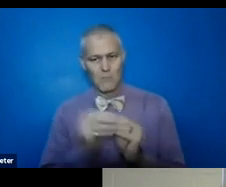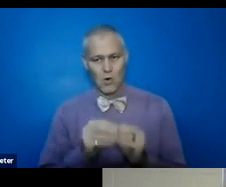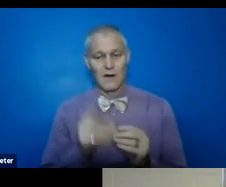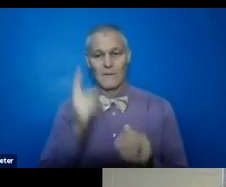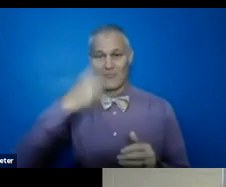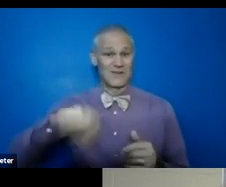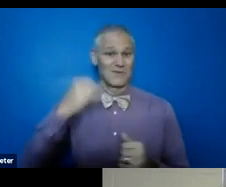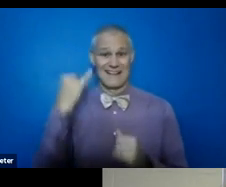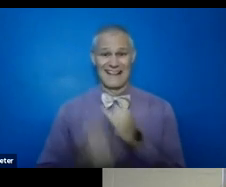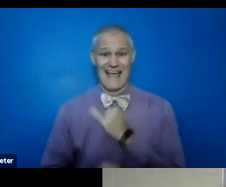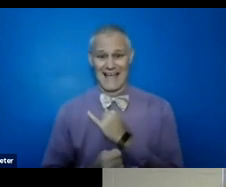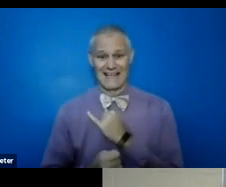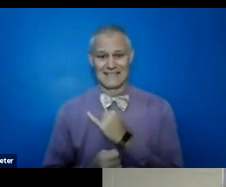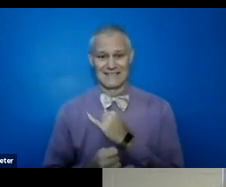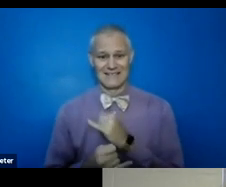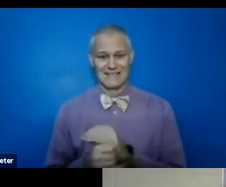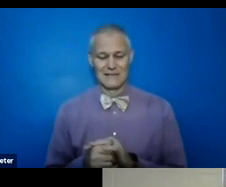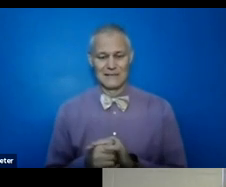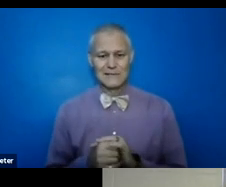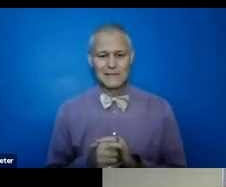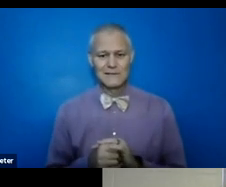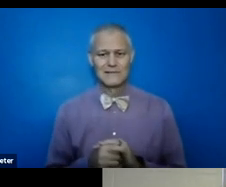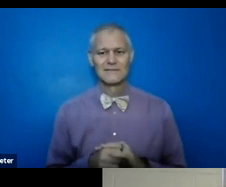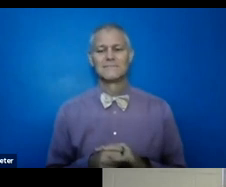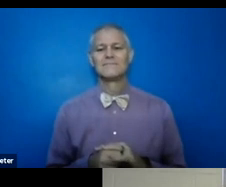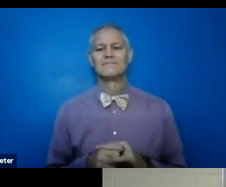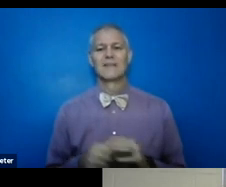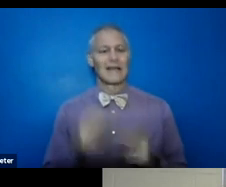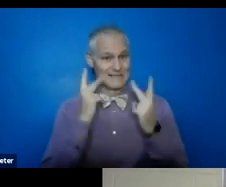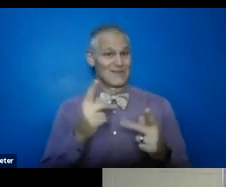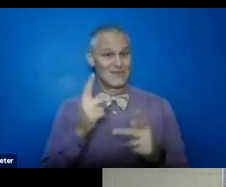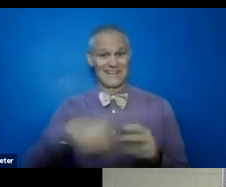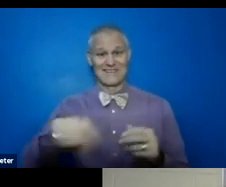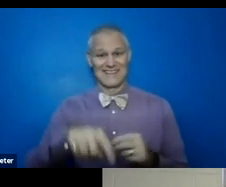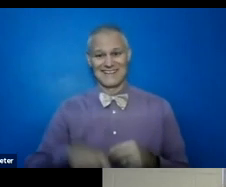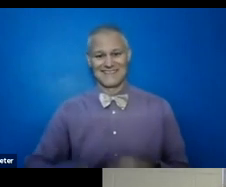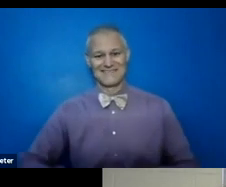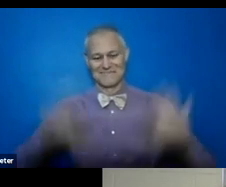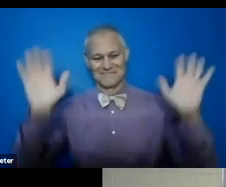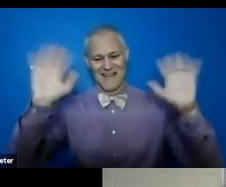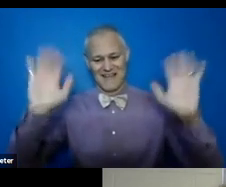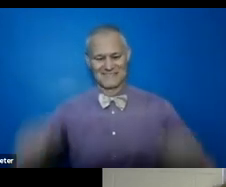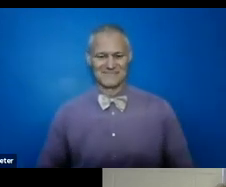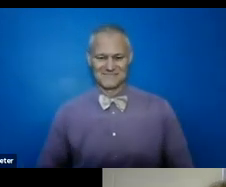our last week. And I will see you then. Bye.